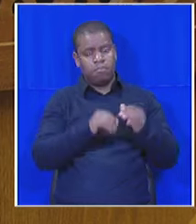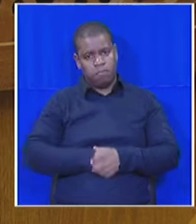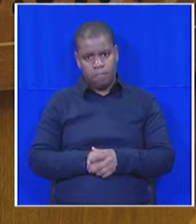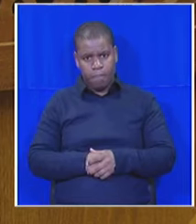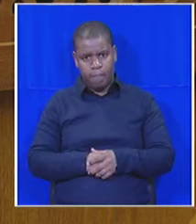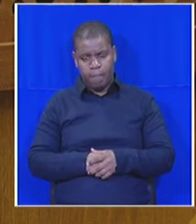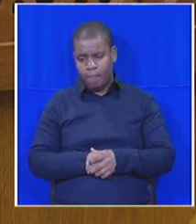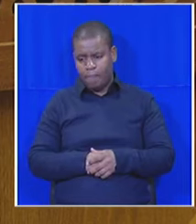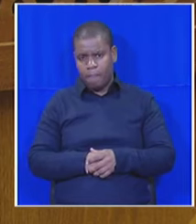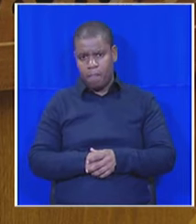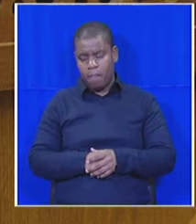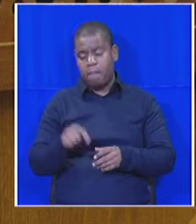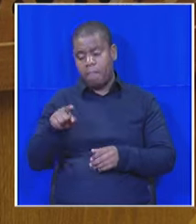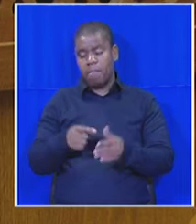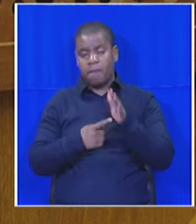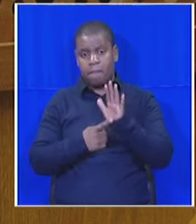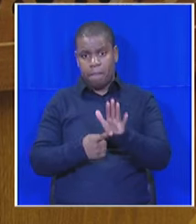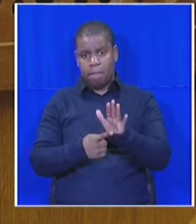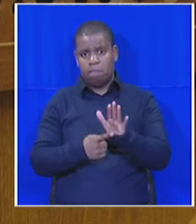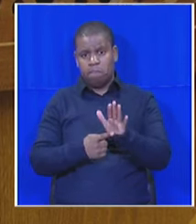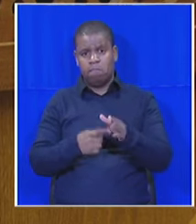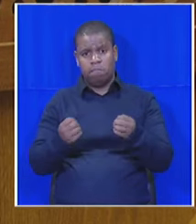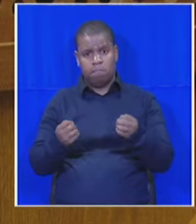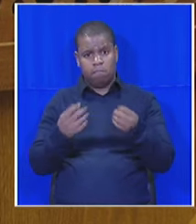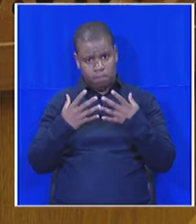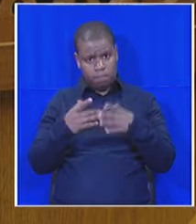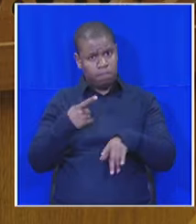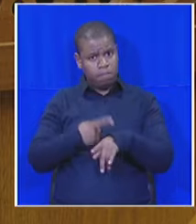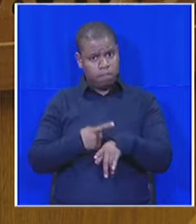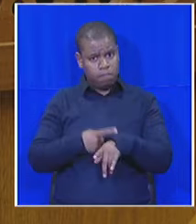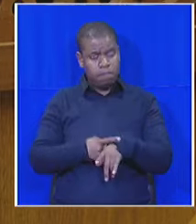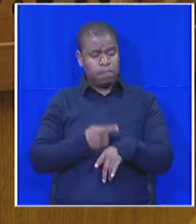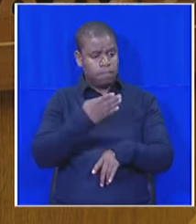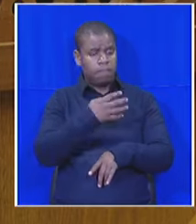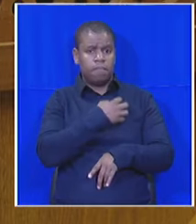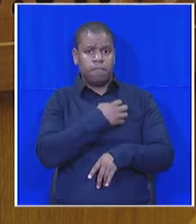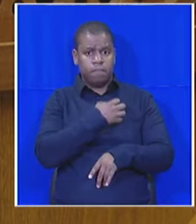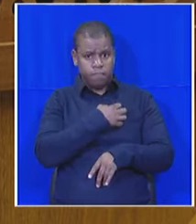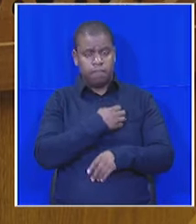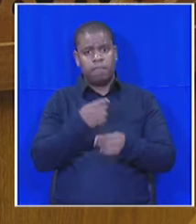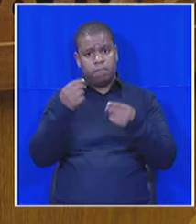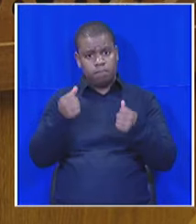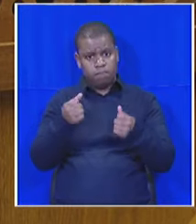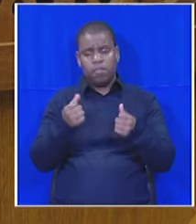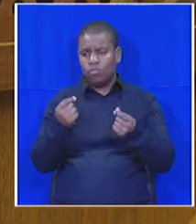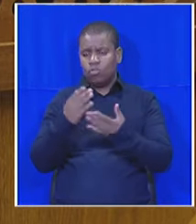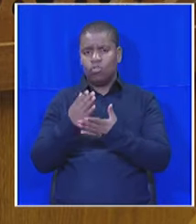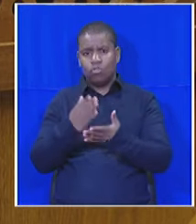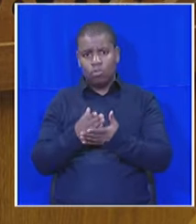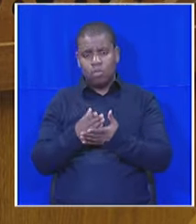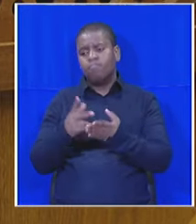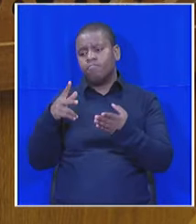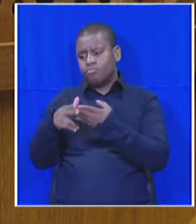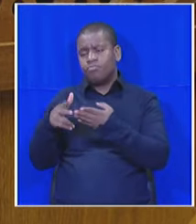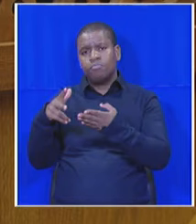This is truly breathtaking at a time when the Minister of Finance has appealed for serious cost cutting